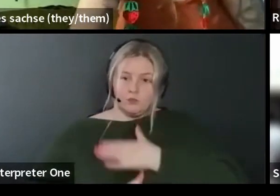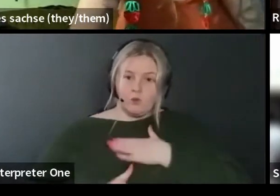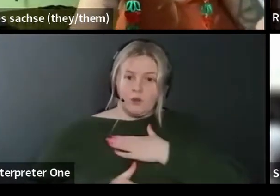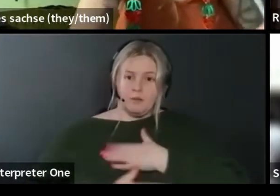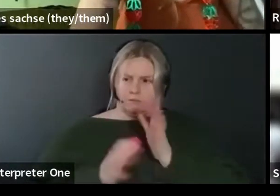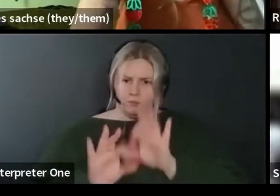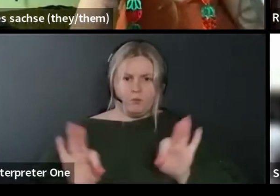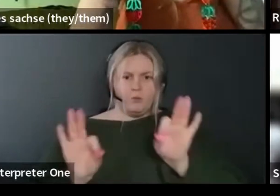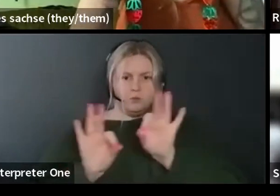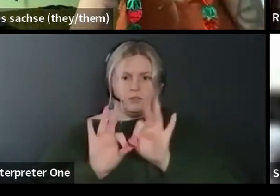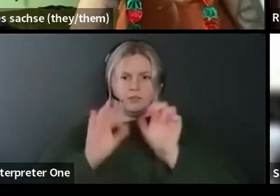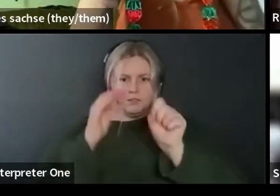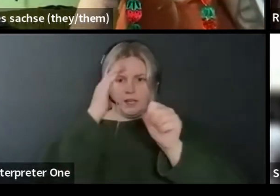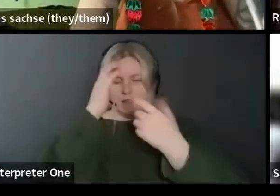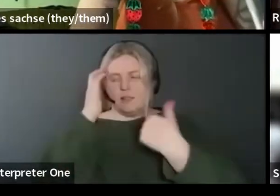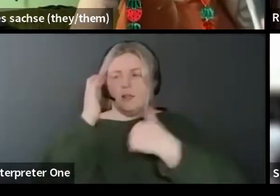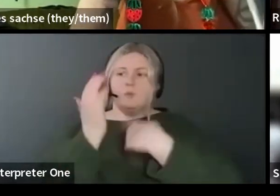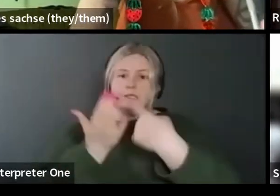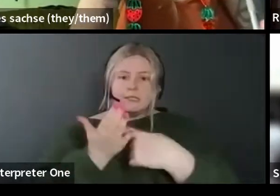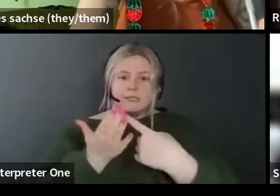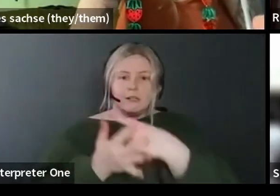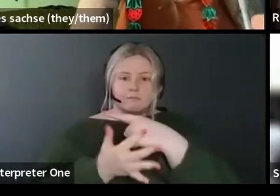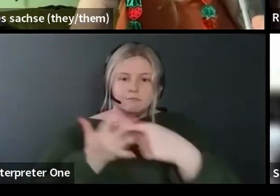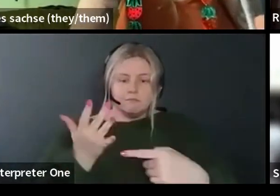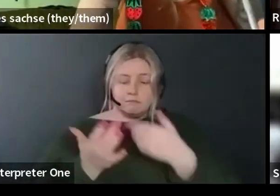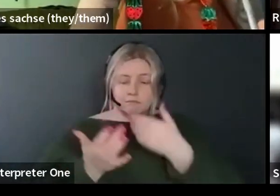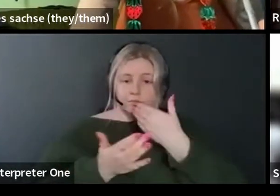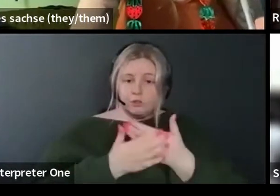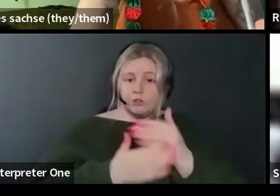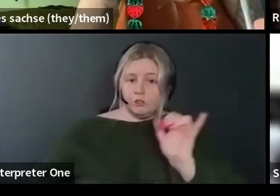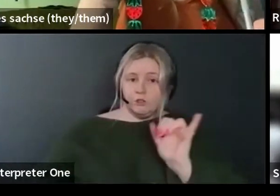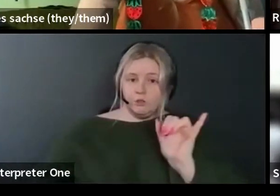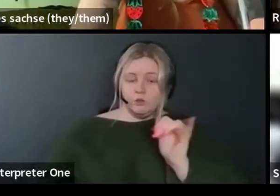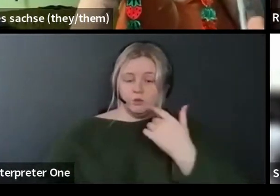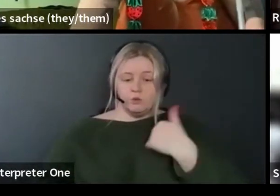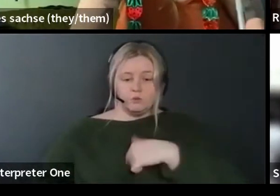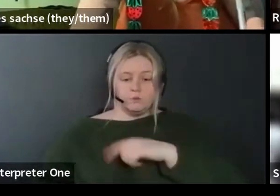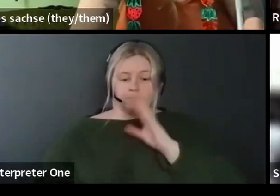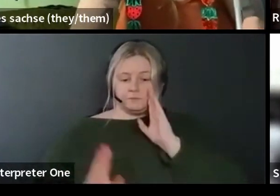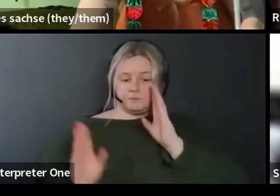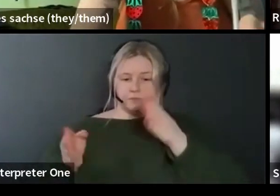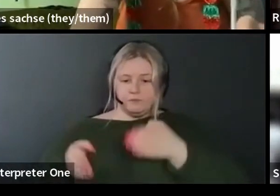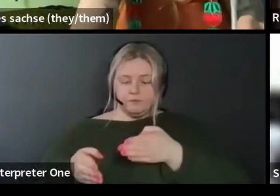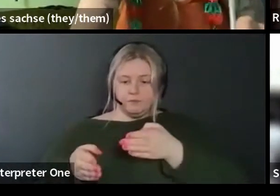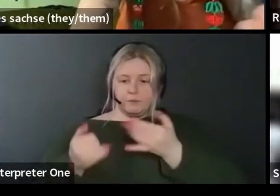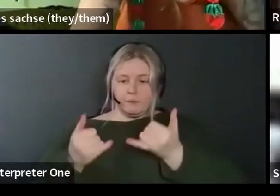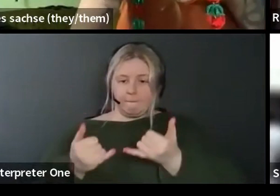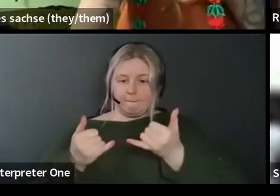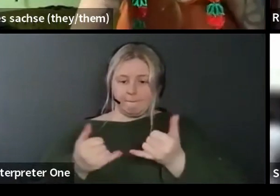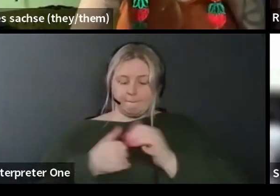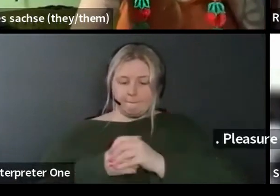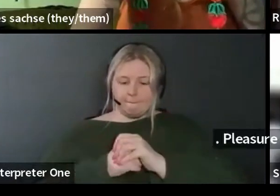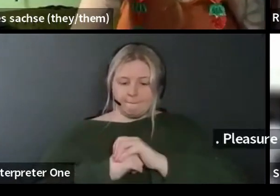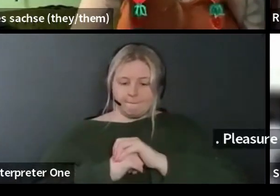about these things and for very good reason. We are kind of focused, we are so honed in on